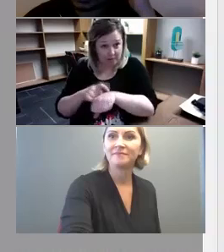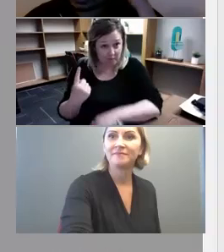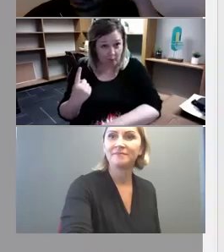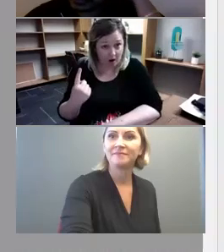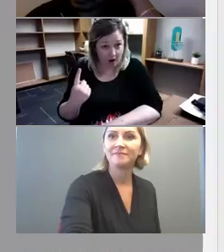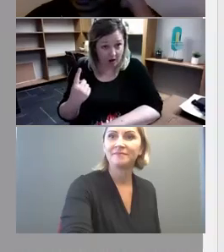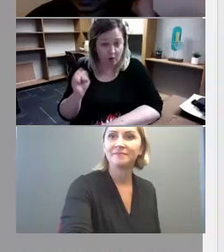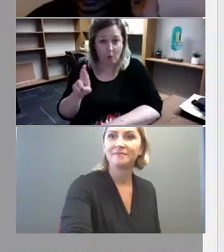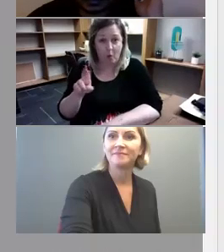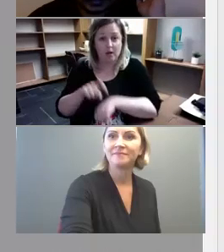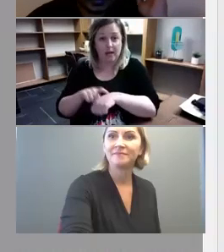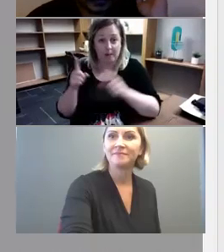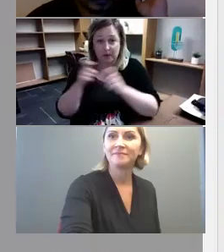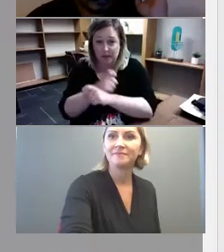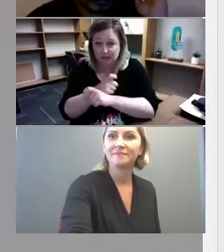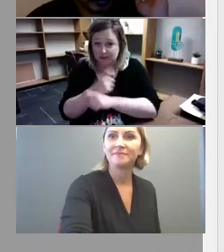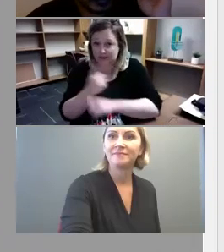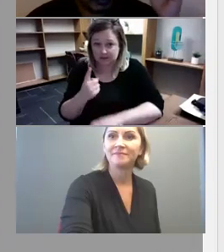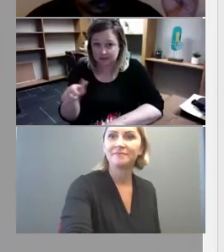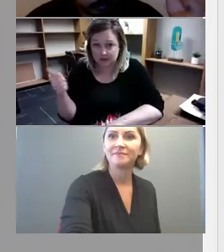time complexity of something else?